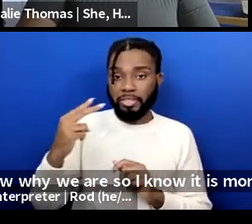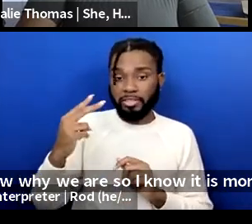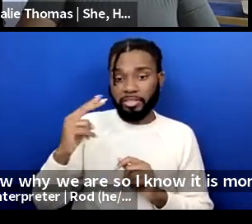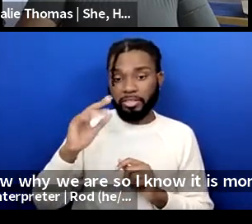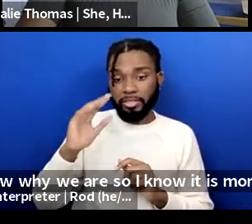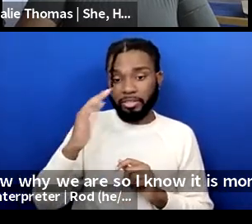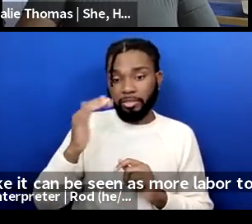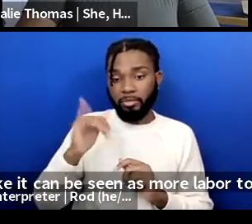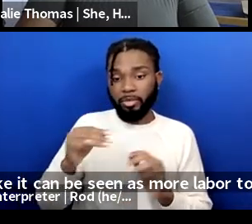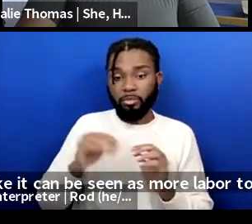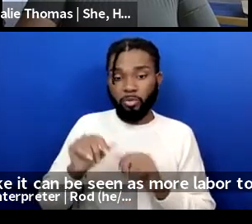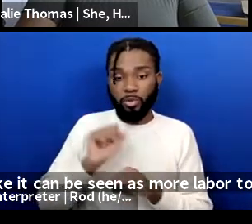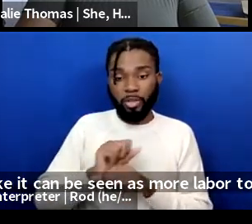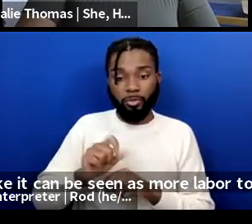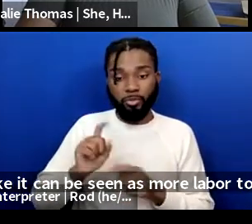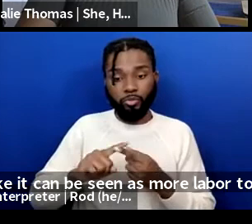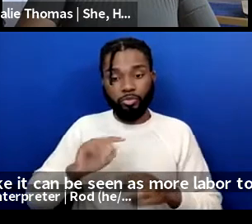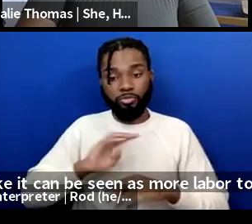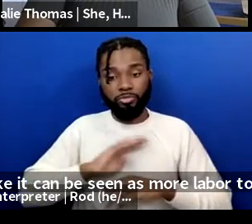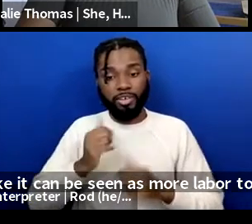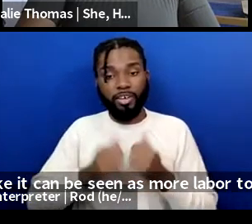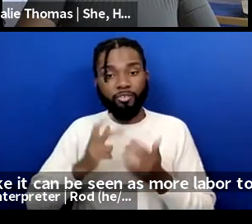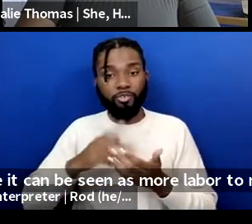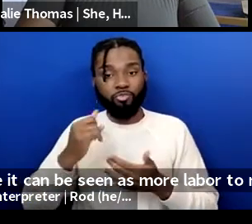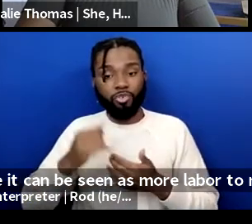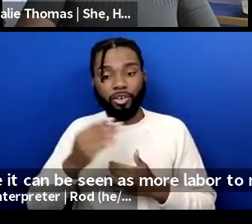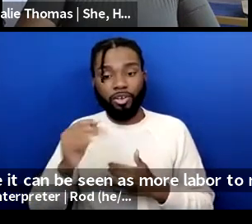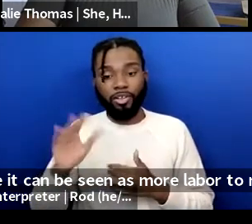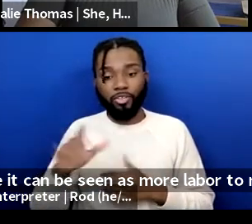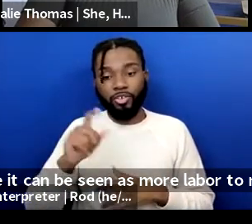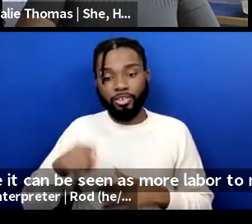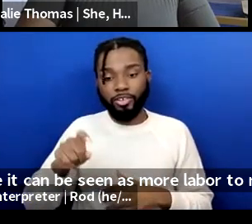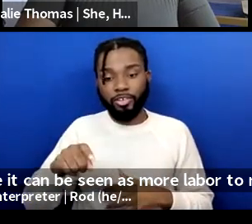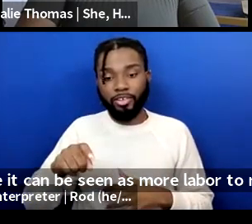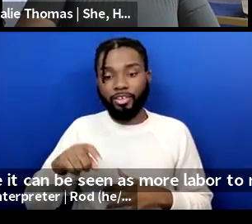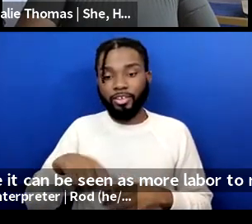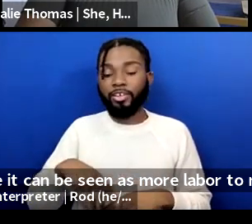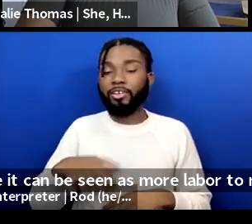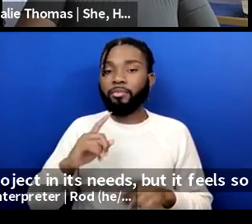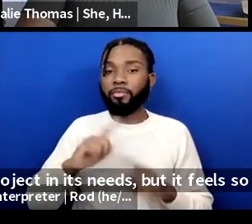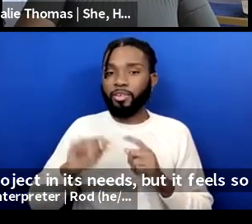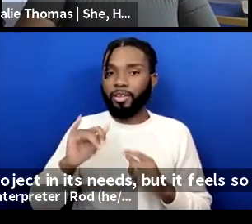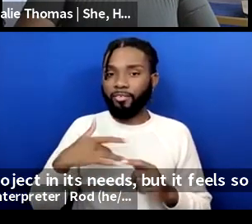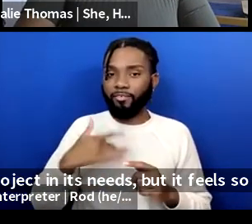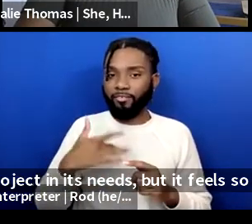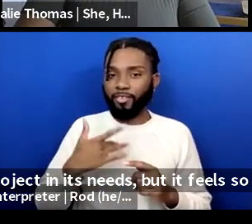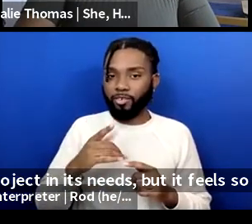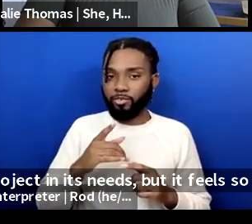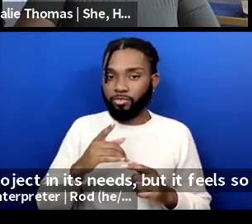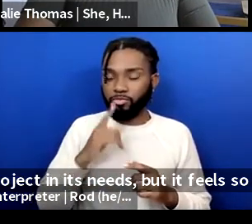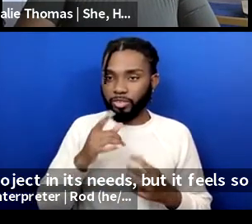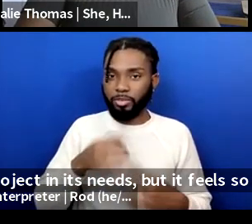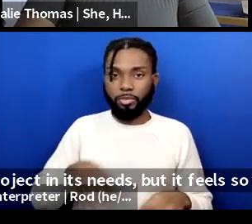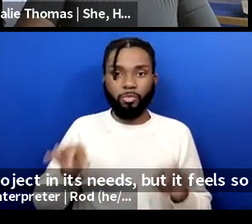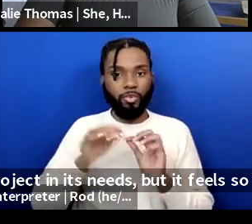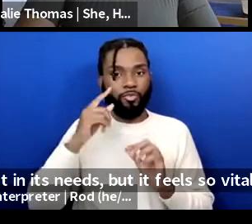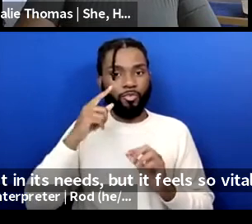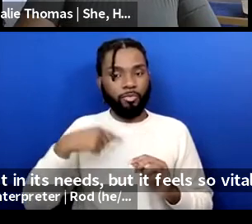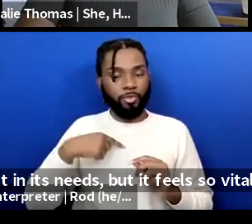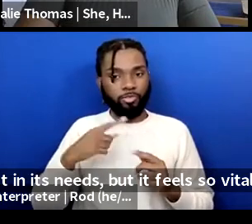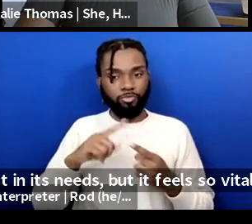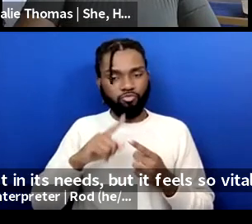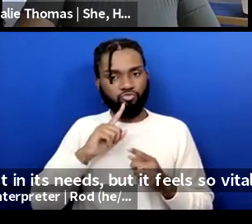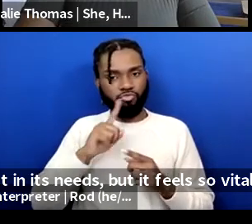to meet every project in its needs, but it feels so vital to me in like centering humanity, right?